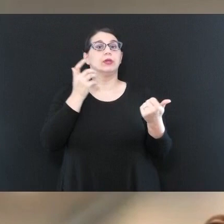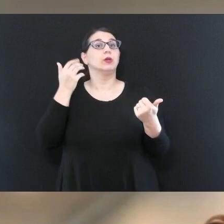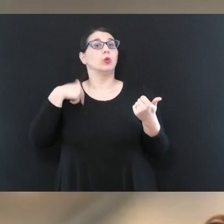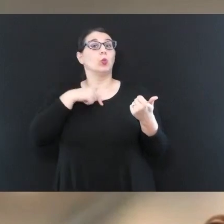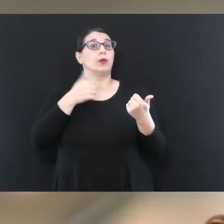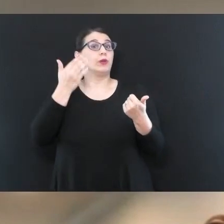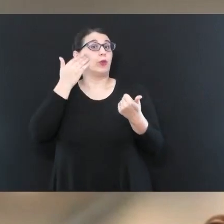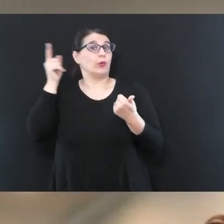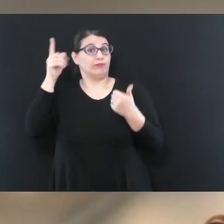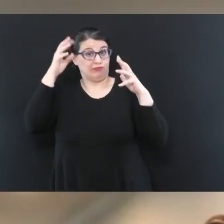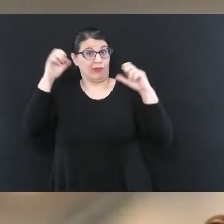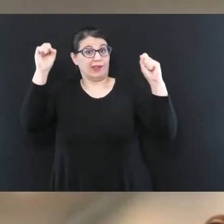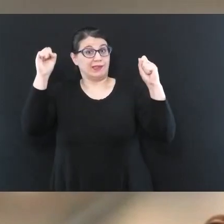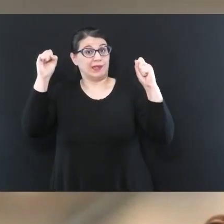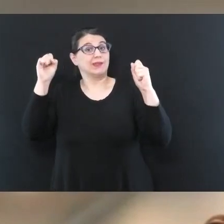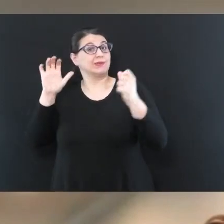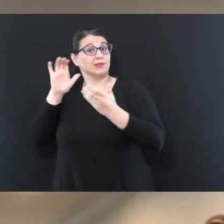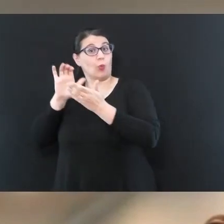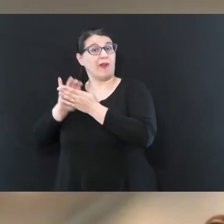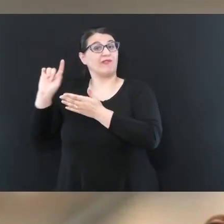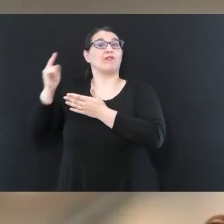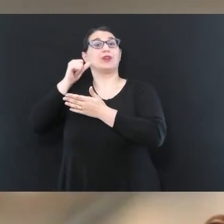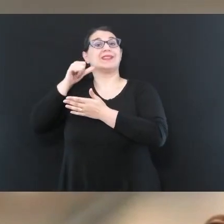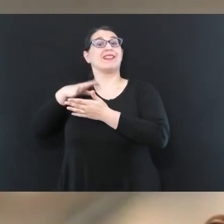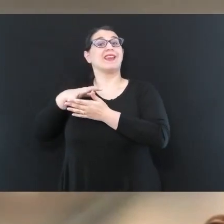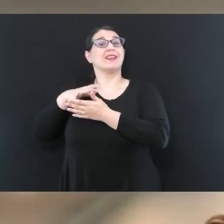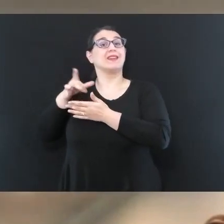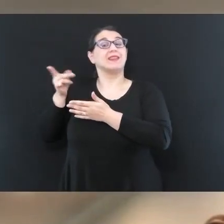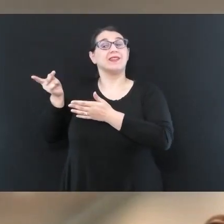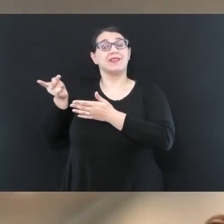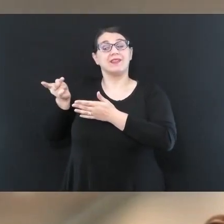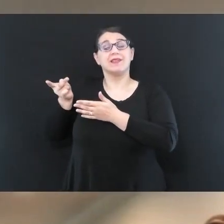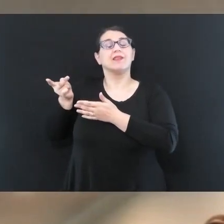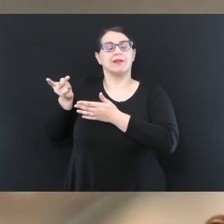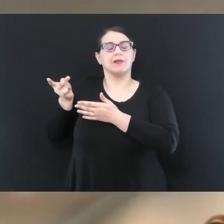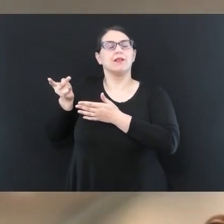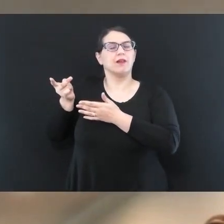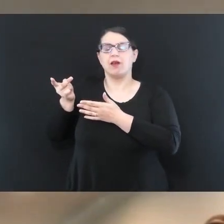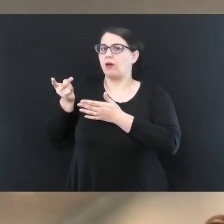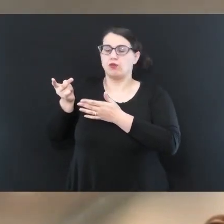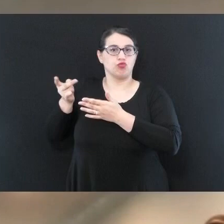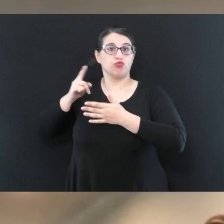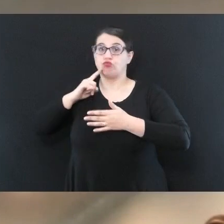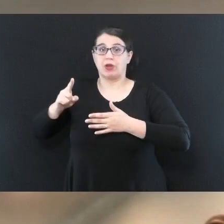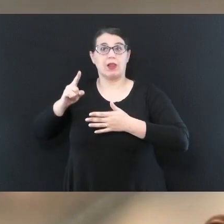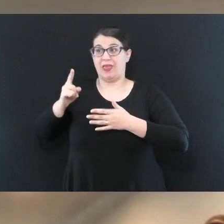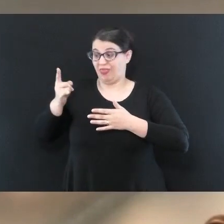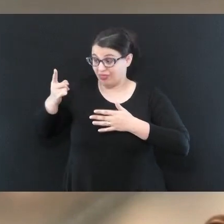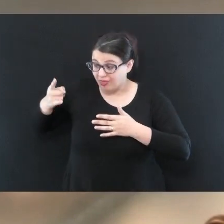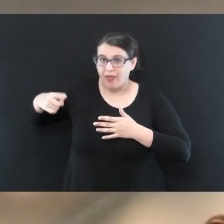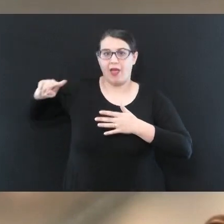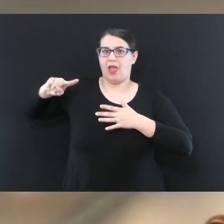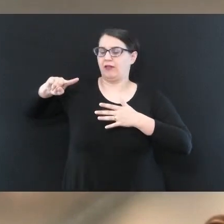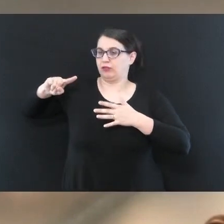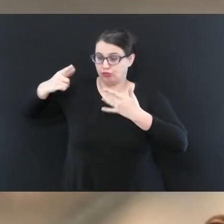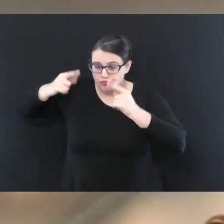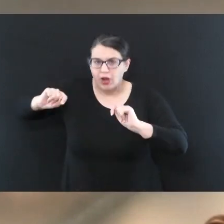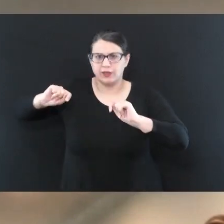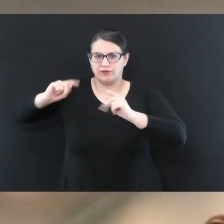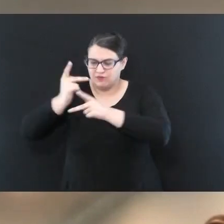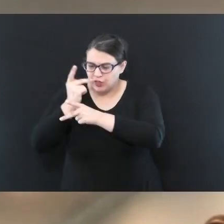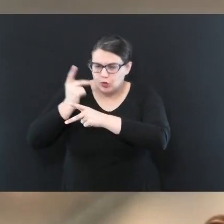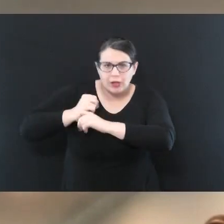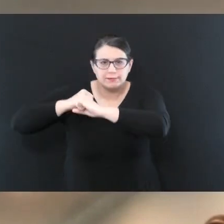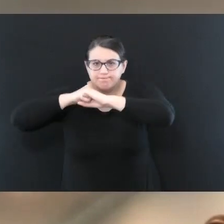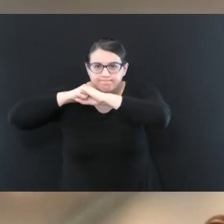and the folks there have gone to extraordinary measures to try to make sure that area is very safe. And